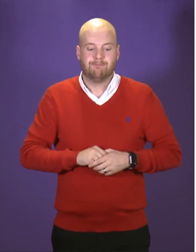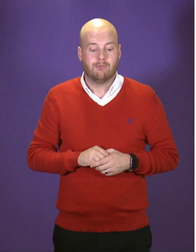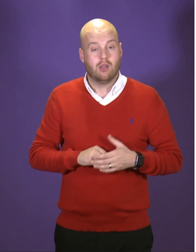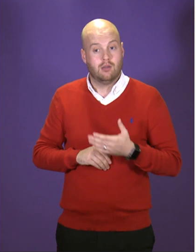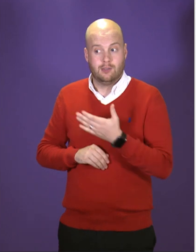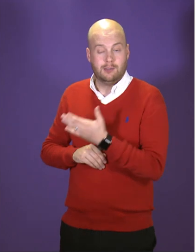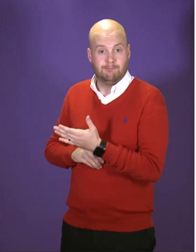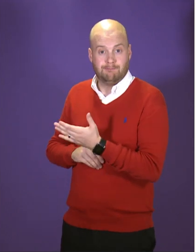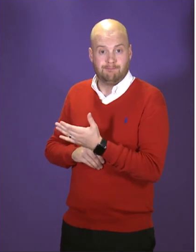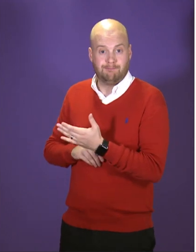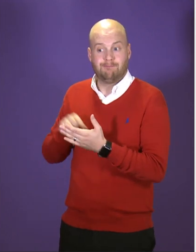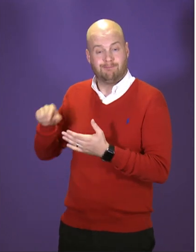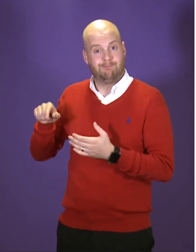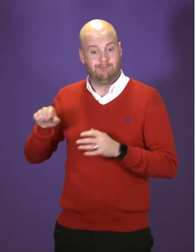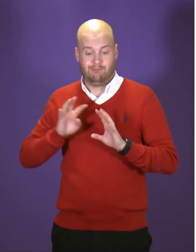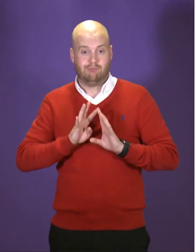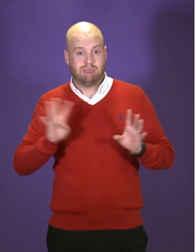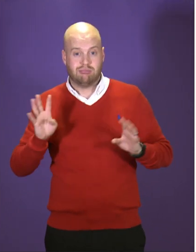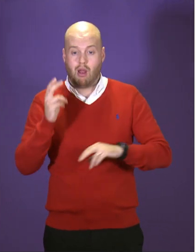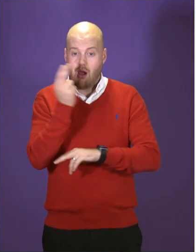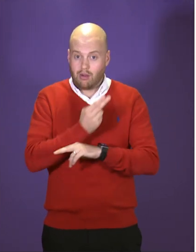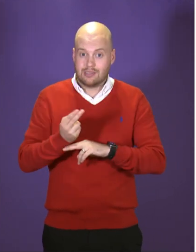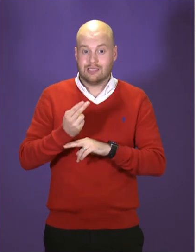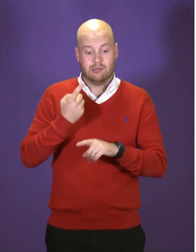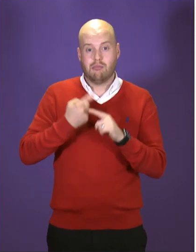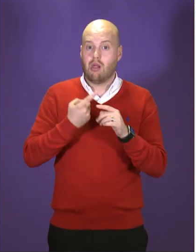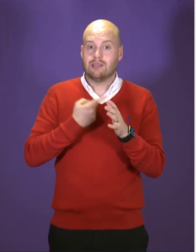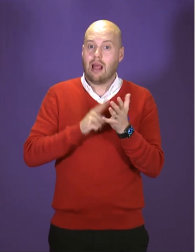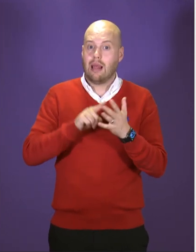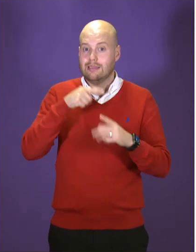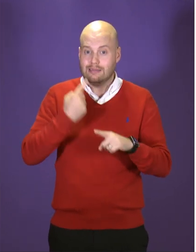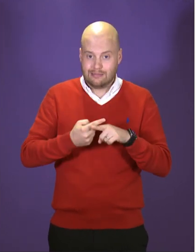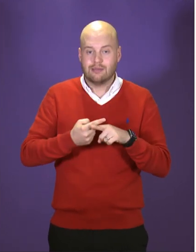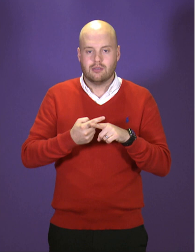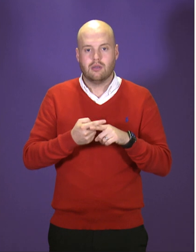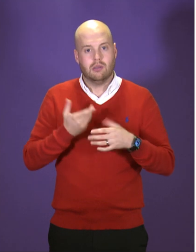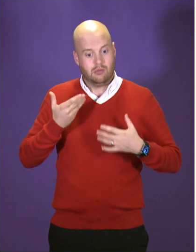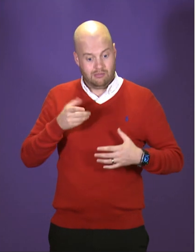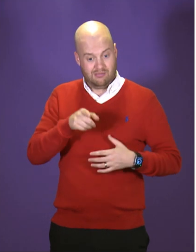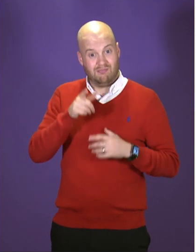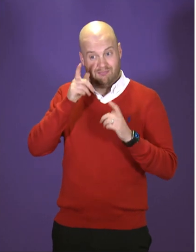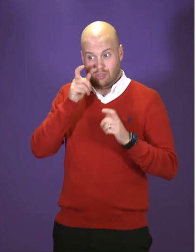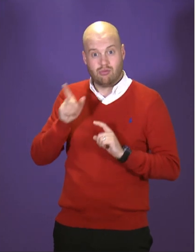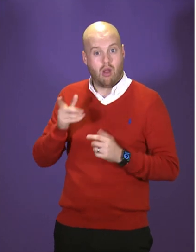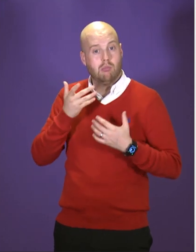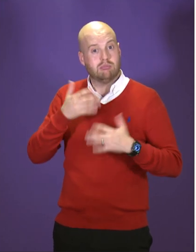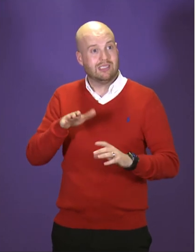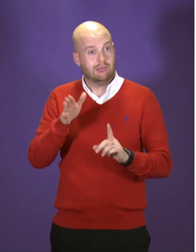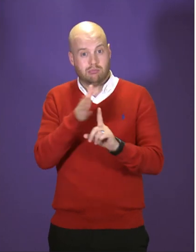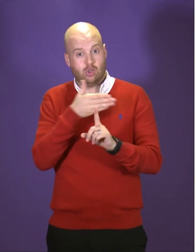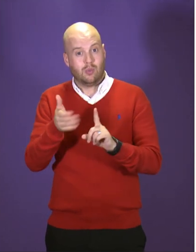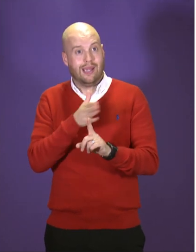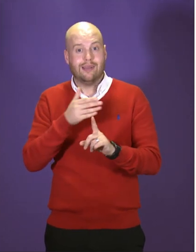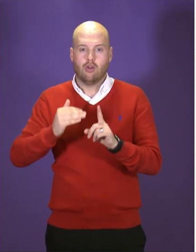Alex at the festival and the artist Marina Abramovich, which persuaded highly skeptical Northerners to become part of a live